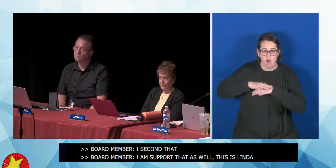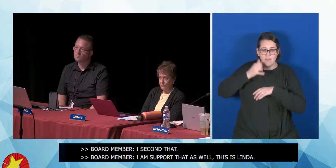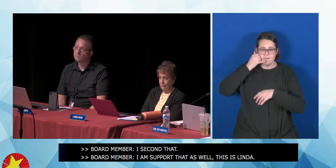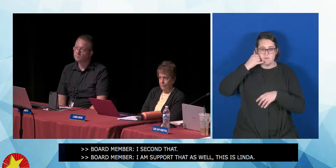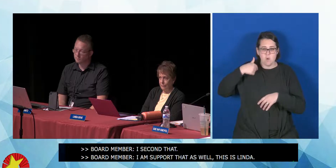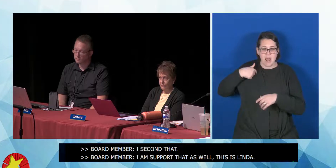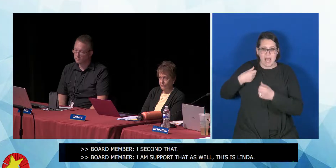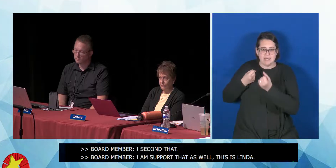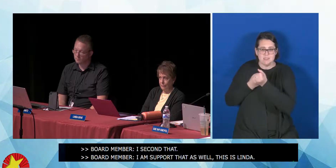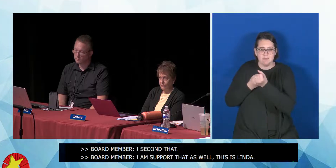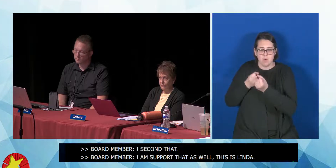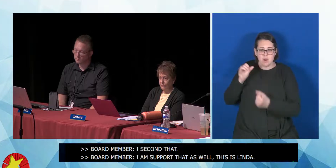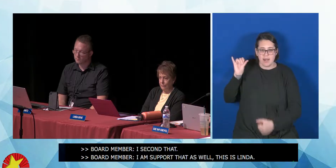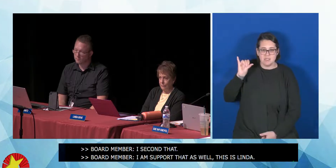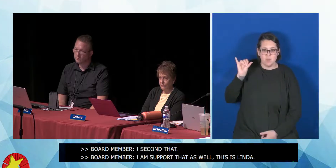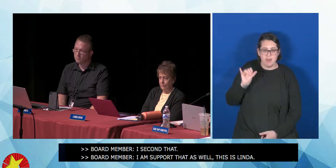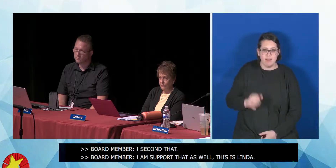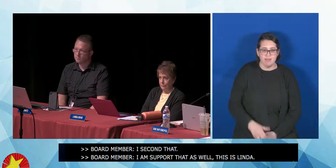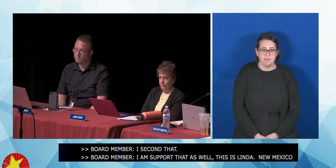Okay.